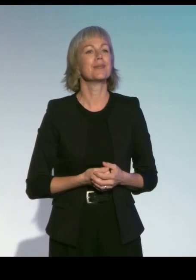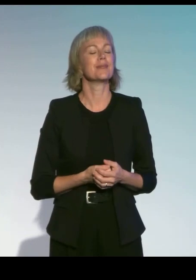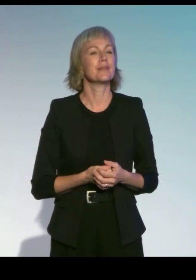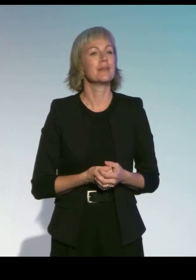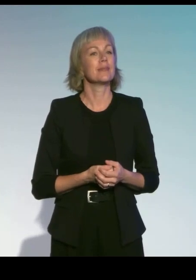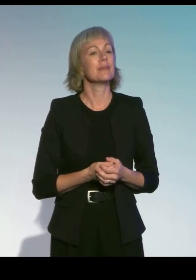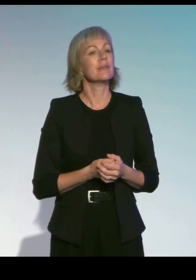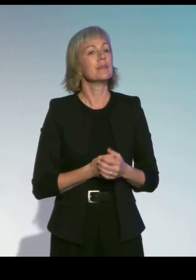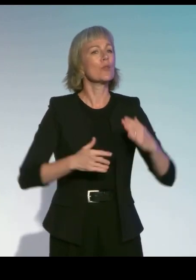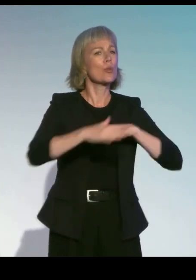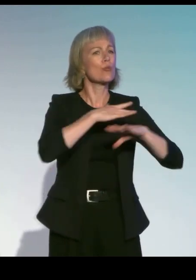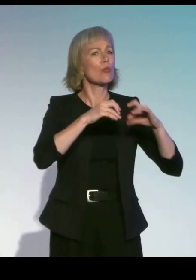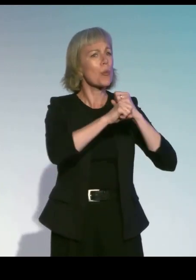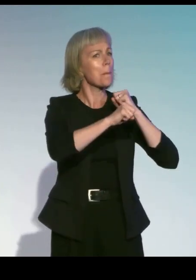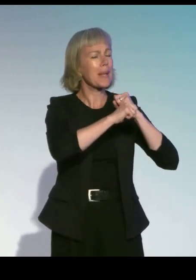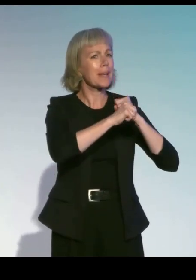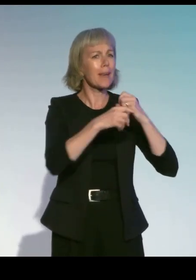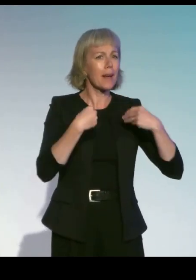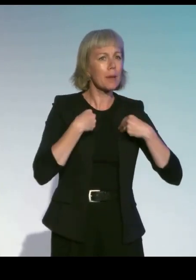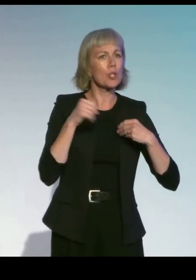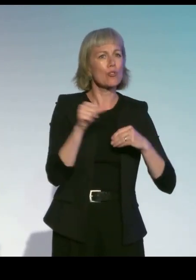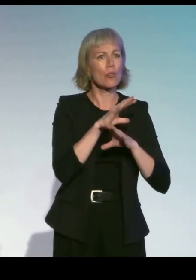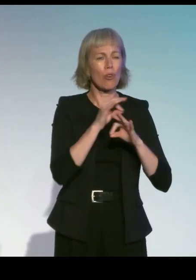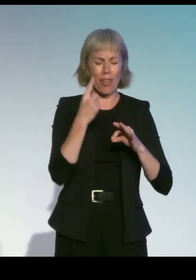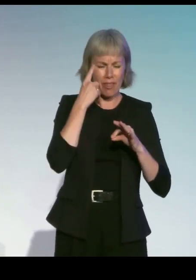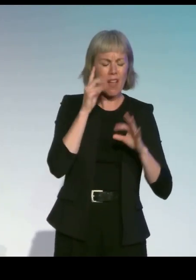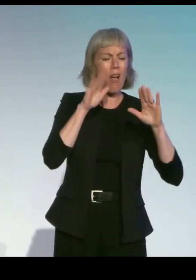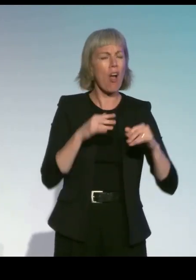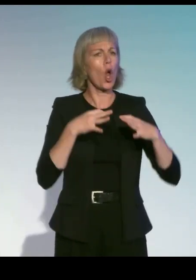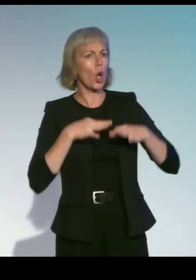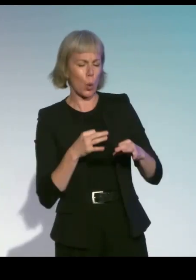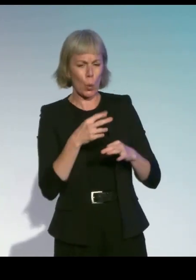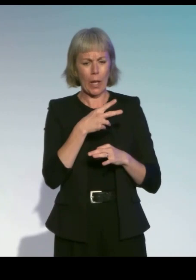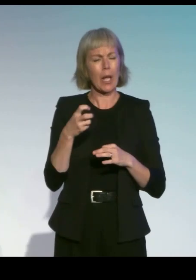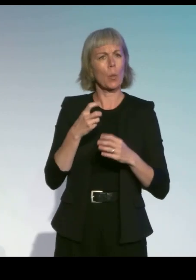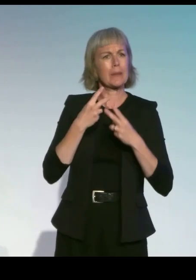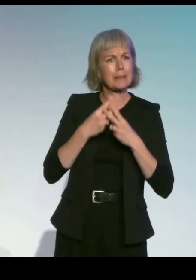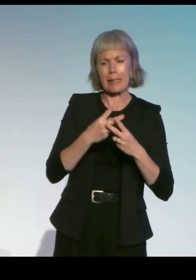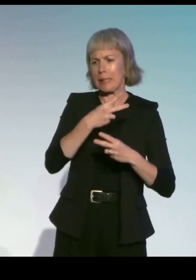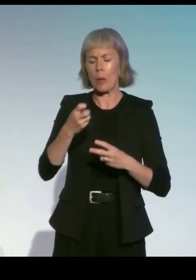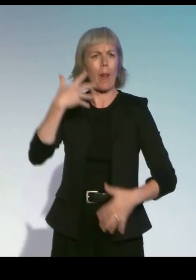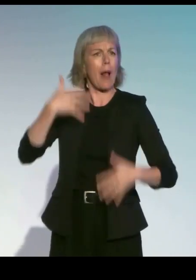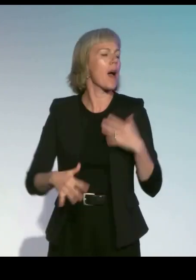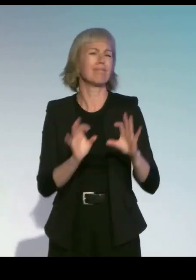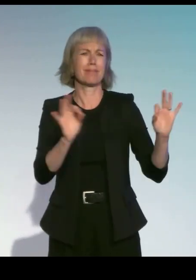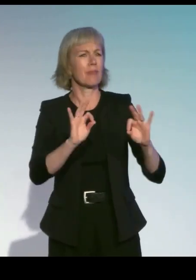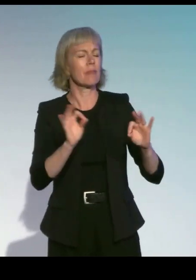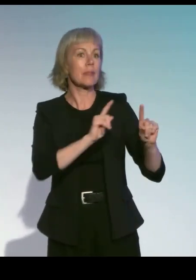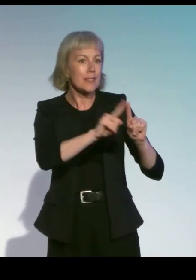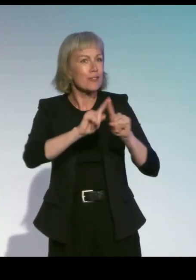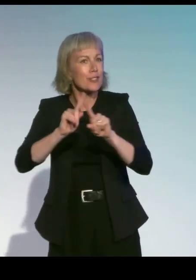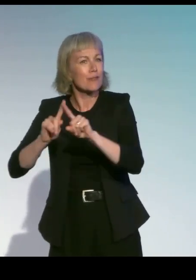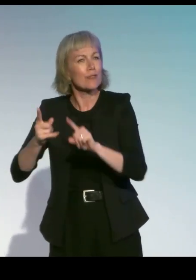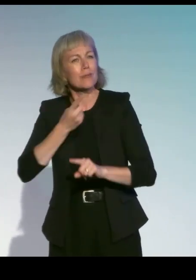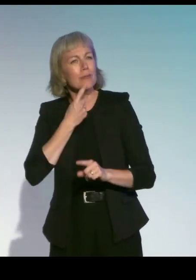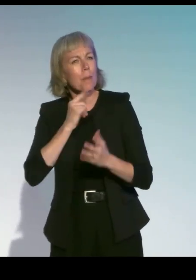Platforms shouldn't conflate different kinds of sexual content or treat them as one homogenous, harmful category. There's infinite kinds of sexual media that